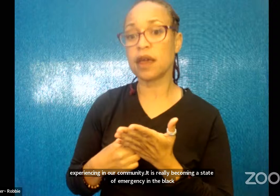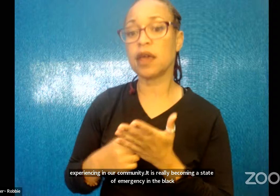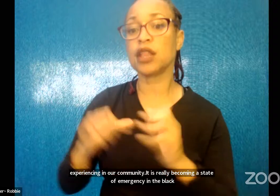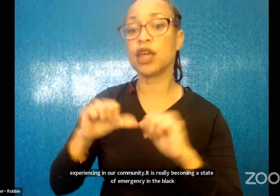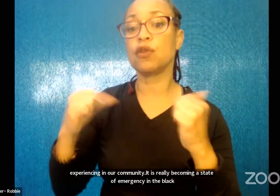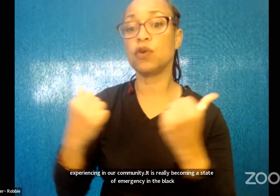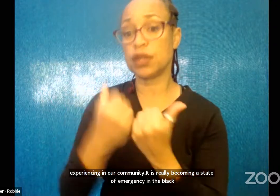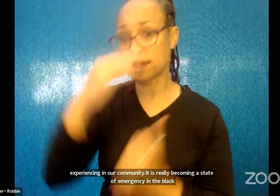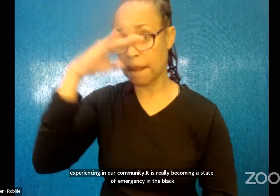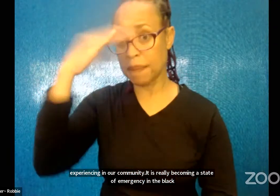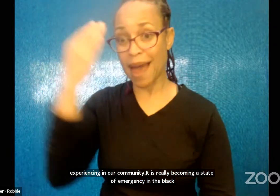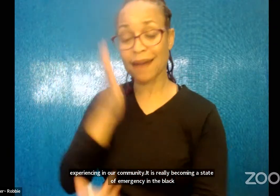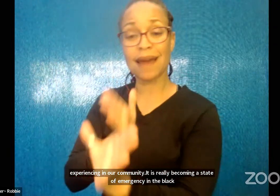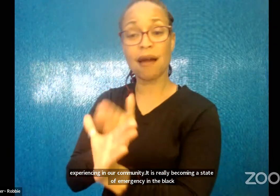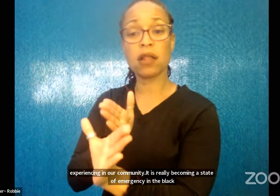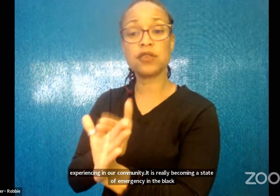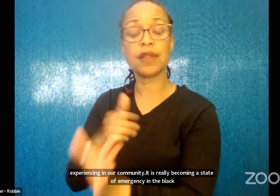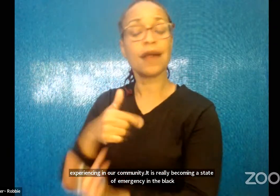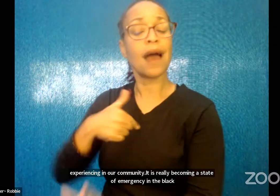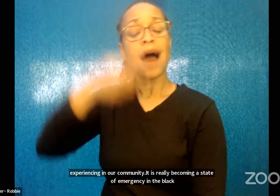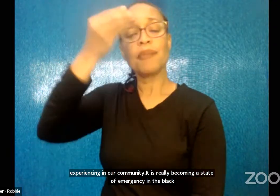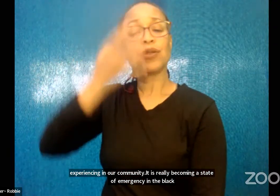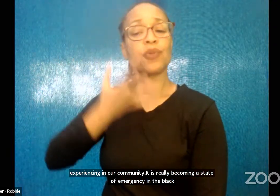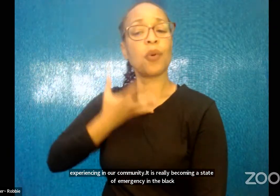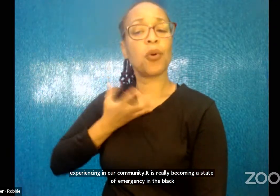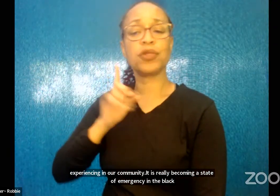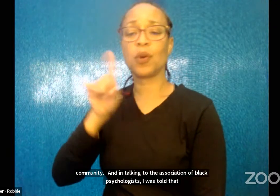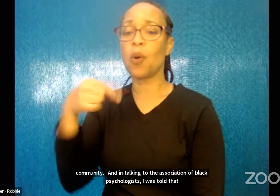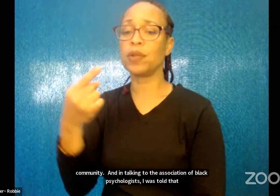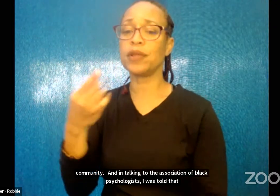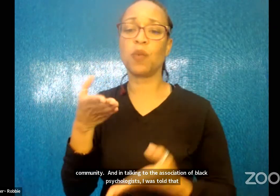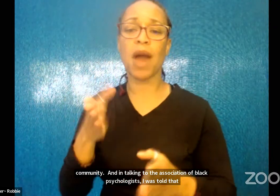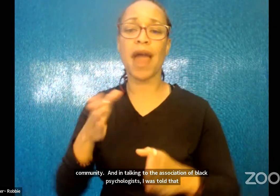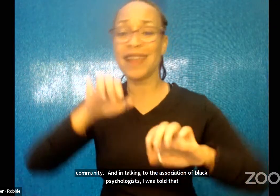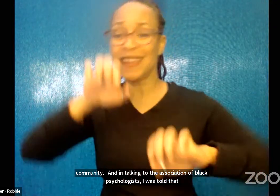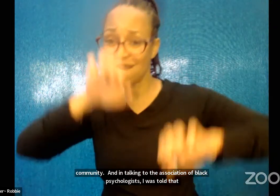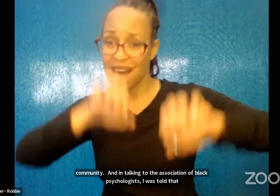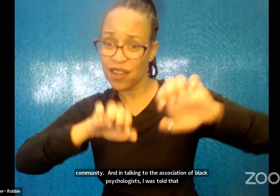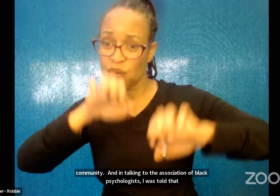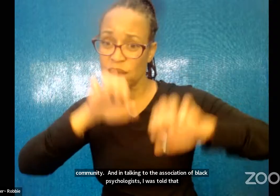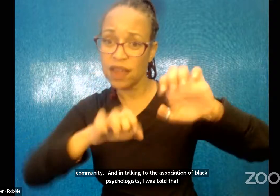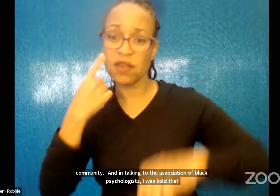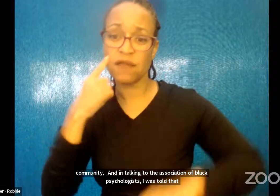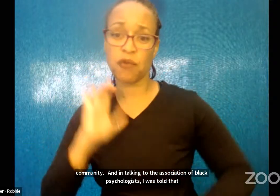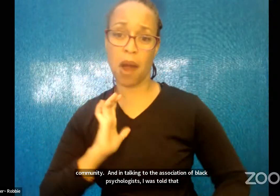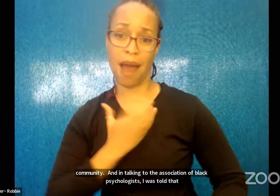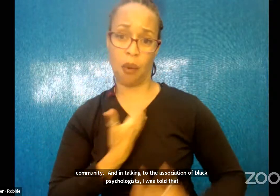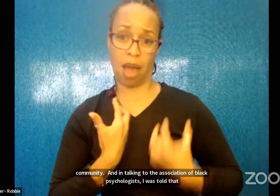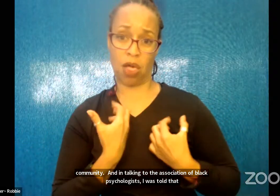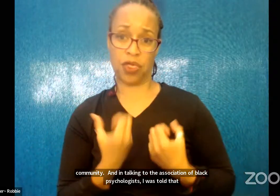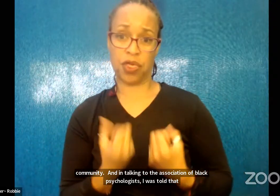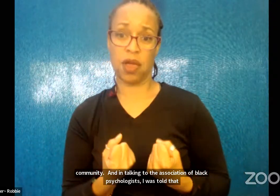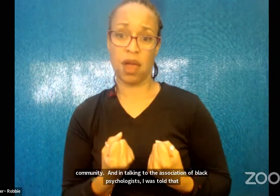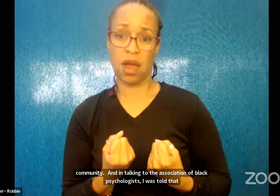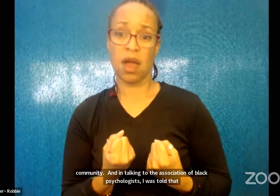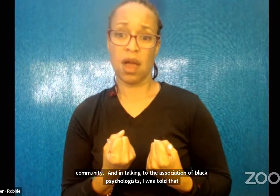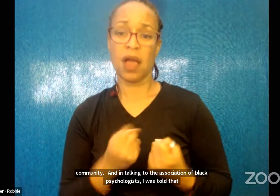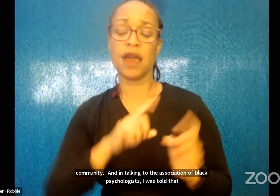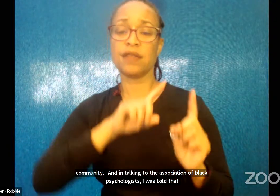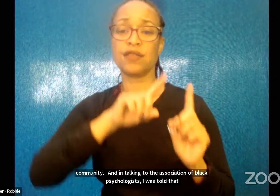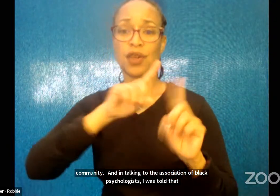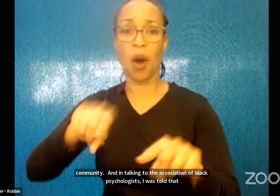Psychologists, I was told that the only way we can get a evaluation for our health is to go to Santa Rita